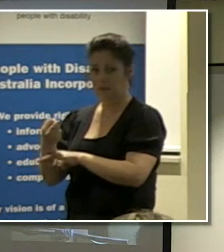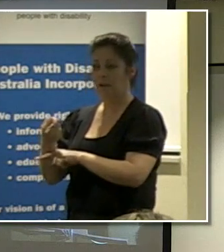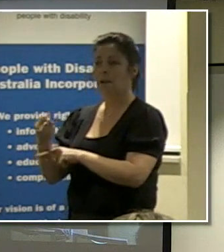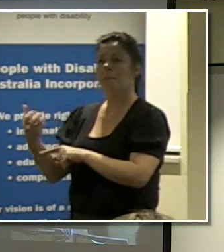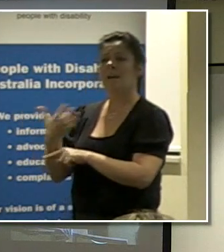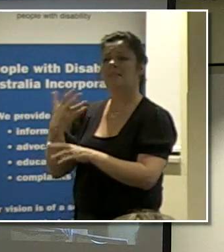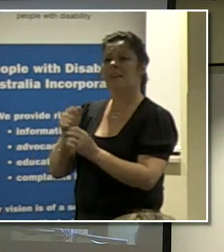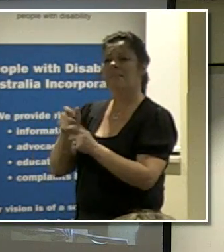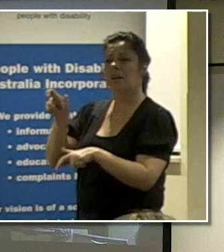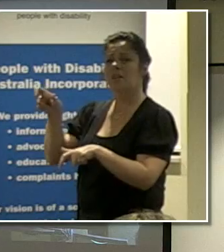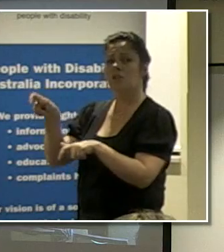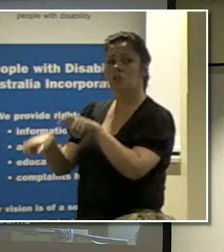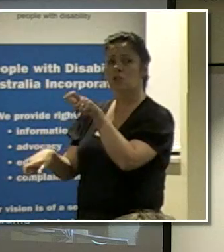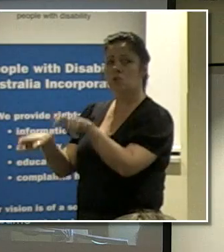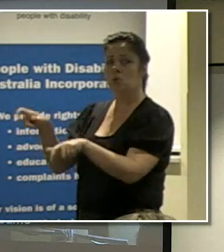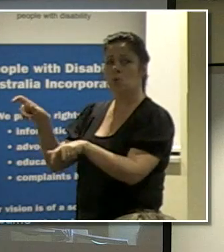consumer